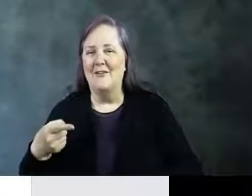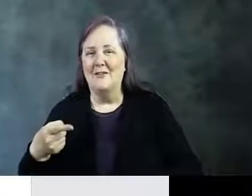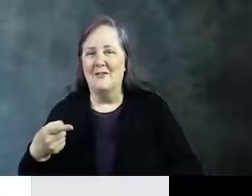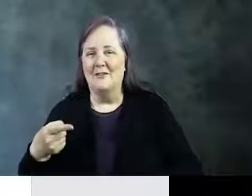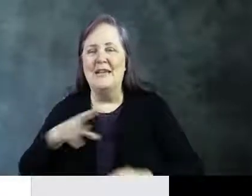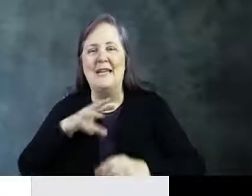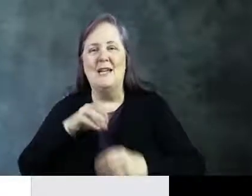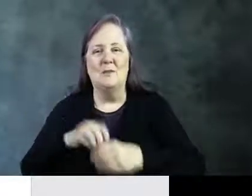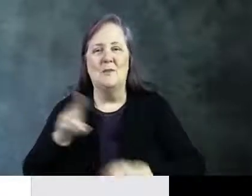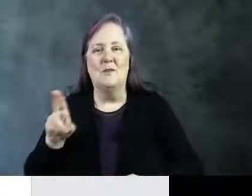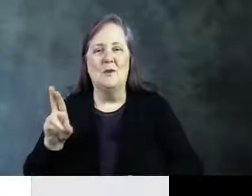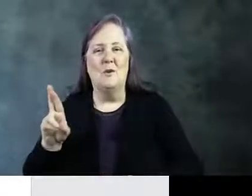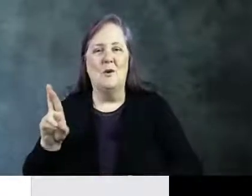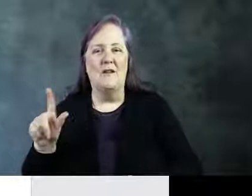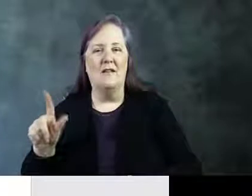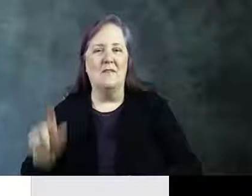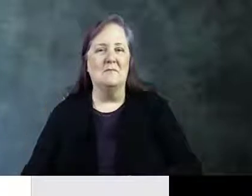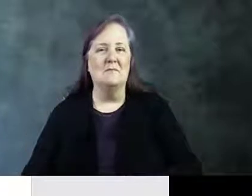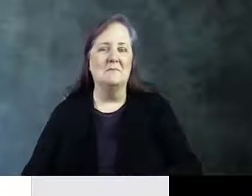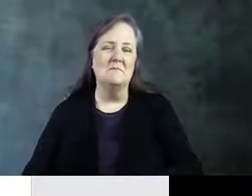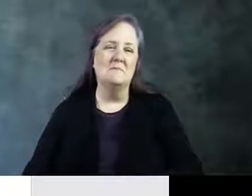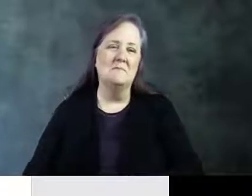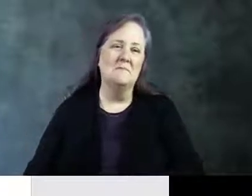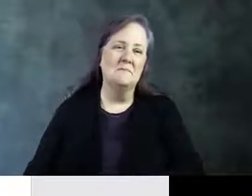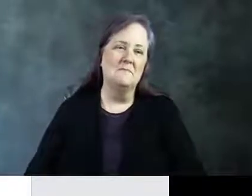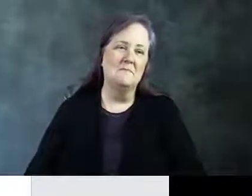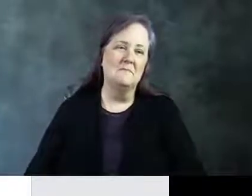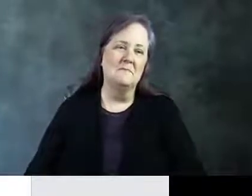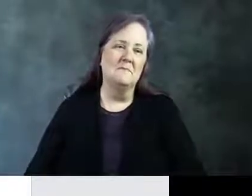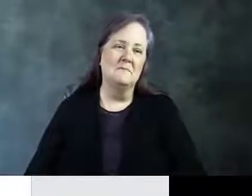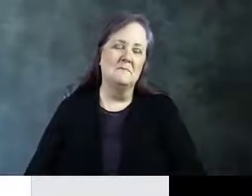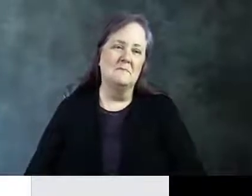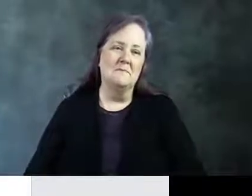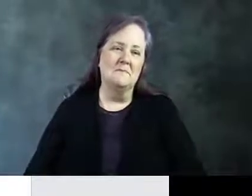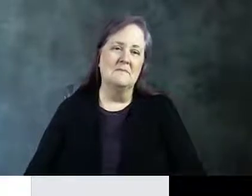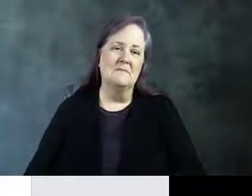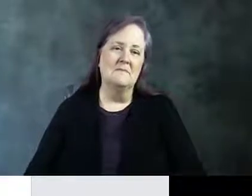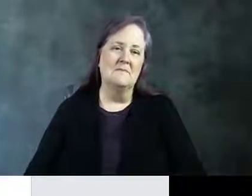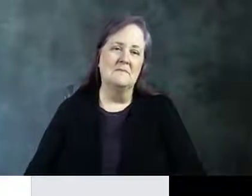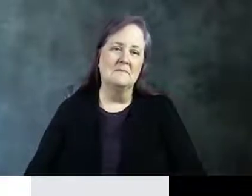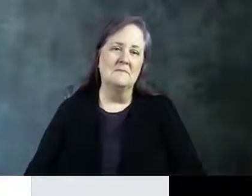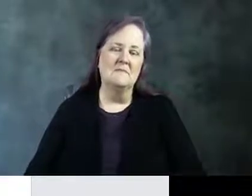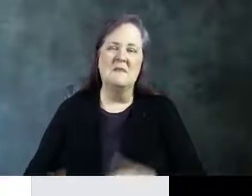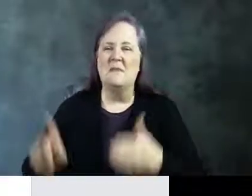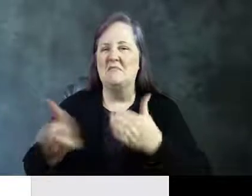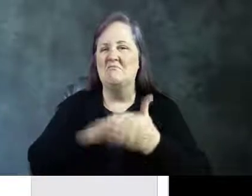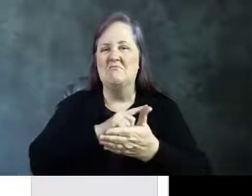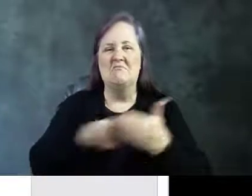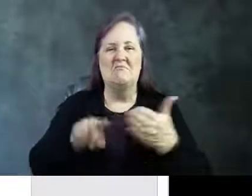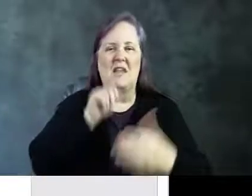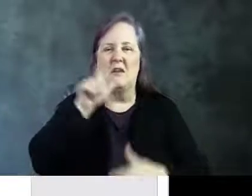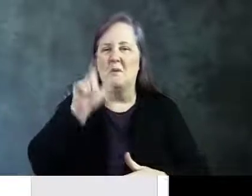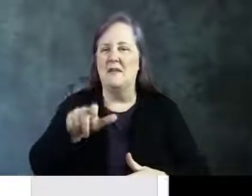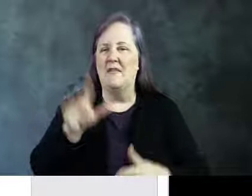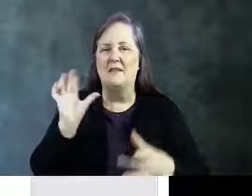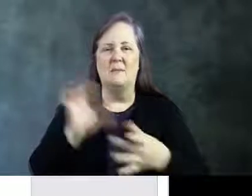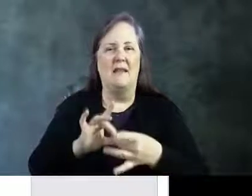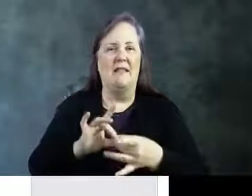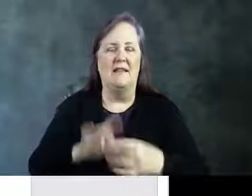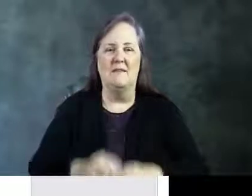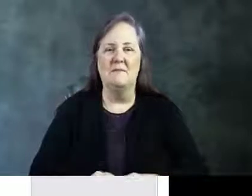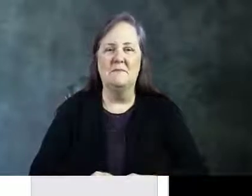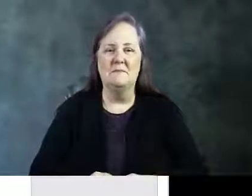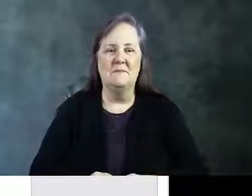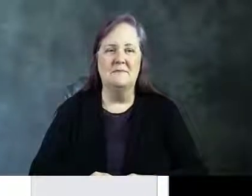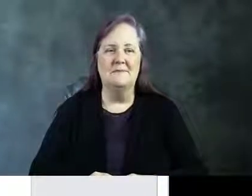URL on the address field. I'm going to hit cancel though. I don't need that to be a link. And get some